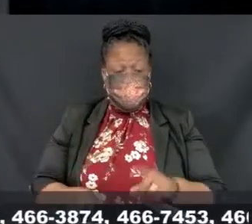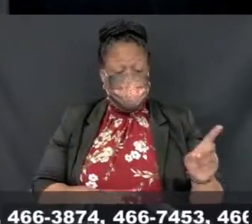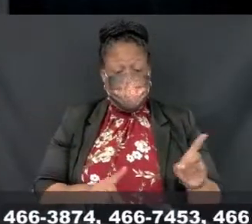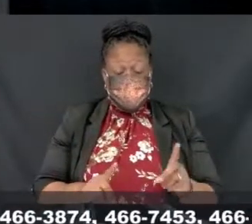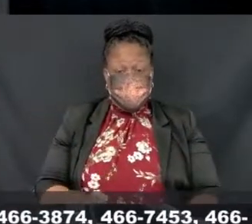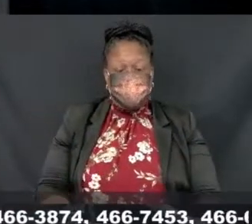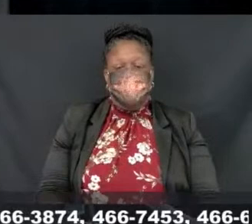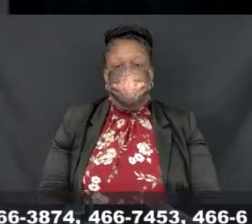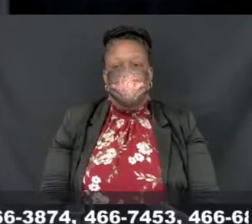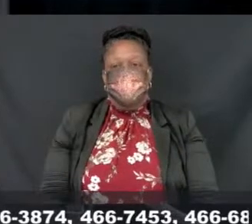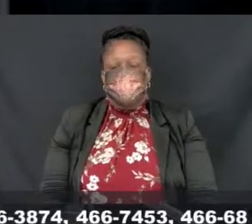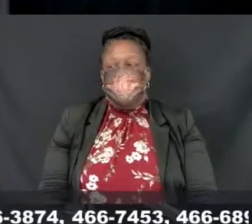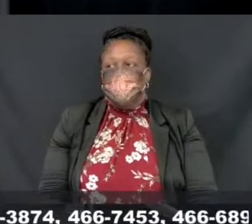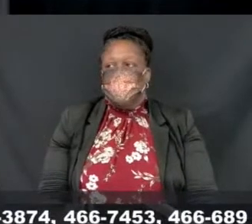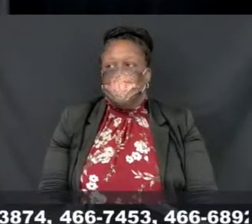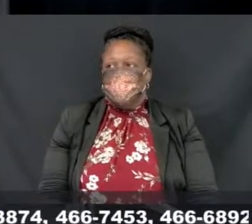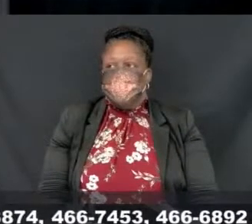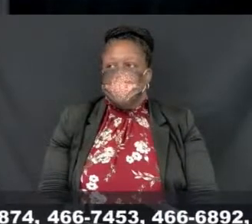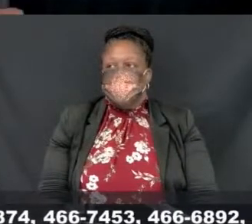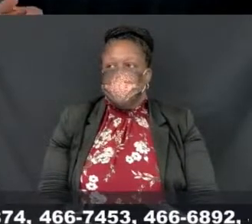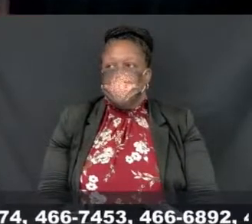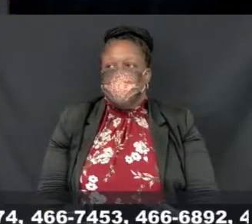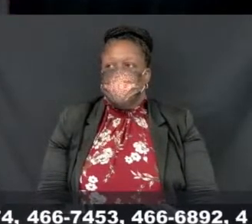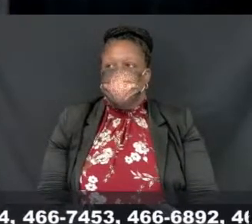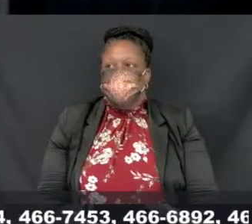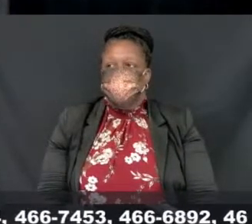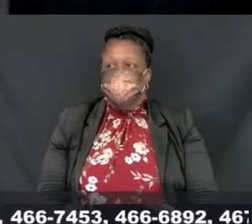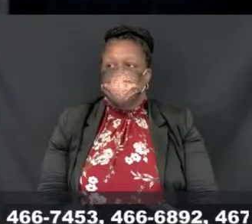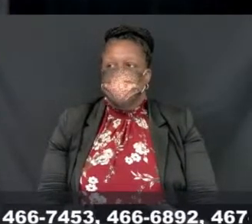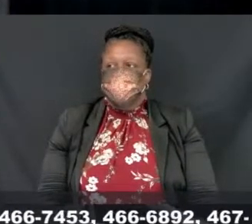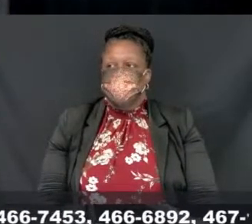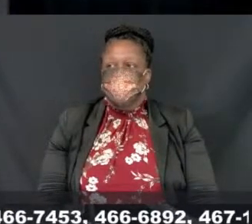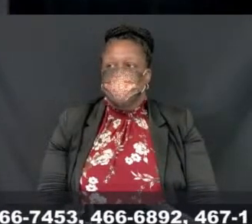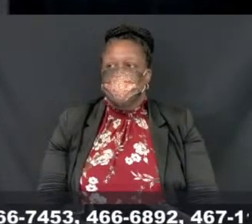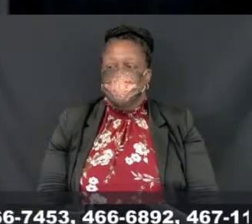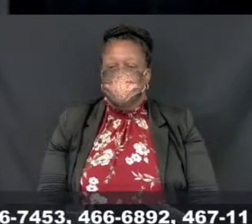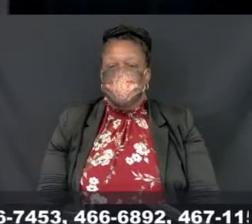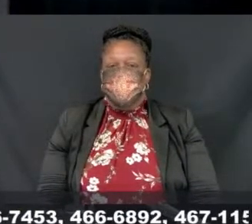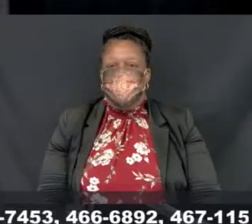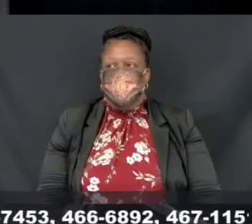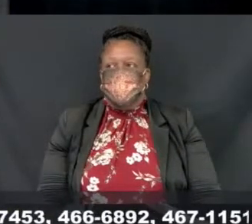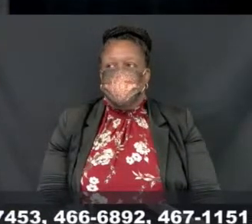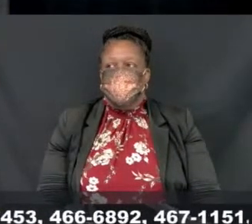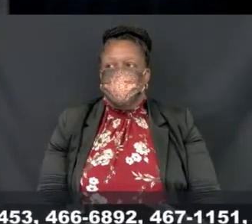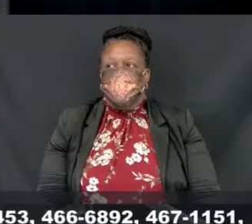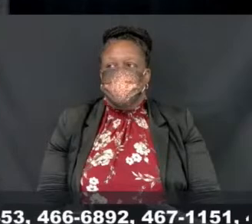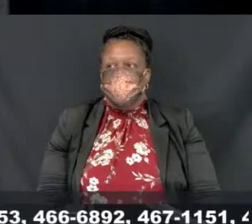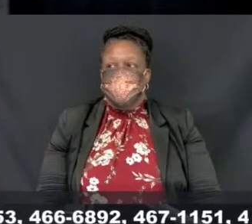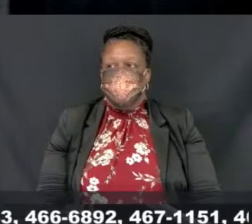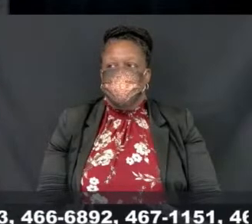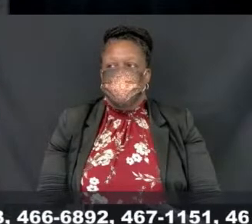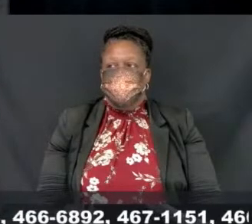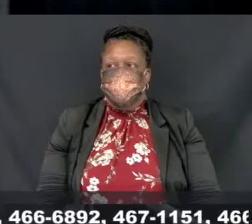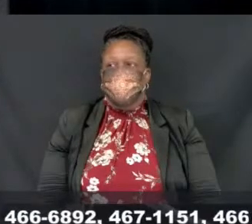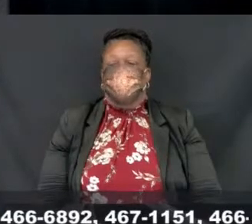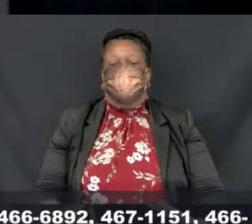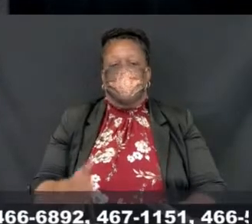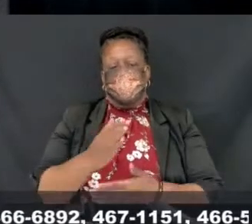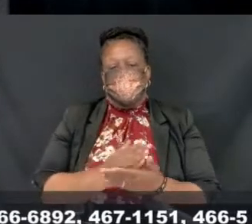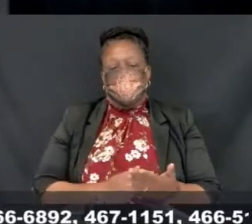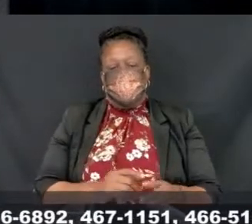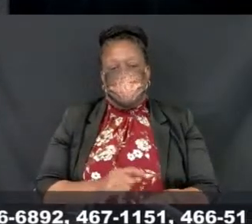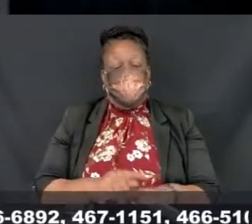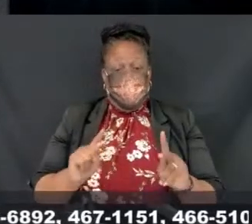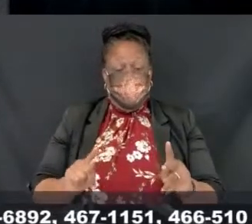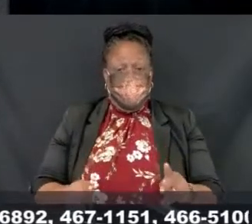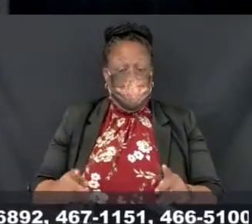regional meeting where I said to the guys, we have one of the best cabinet in the world, because sometimes we needed to, when